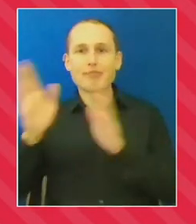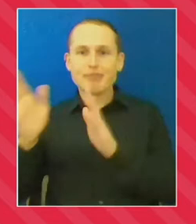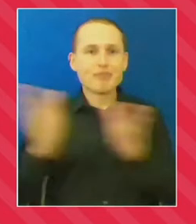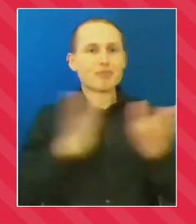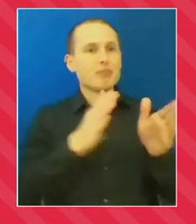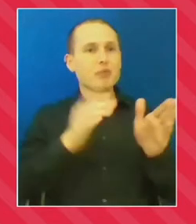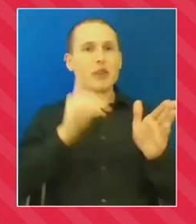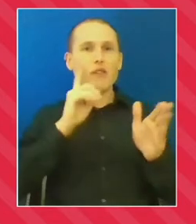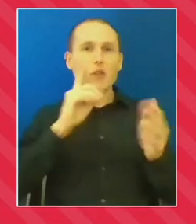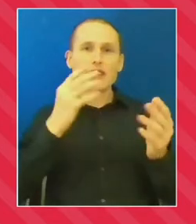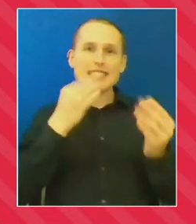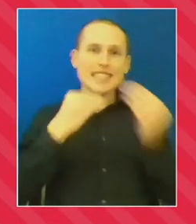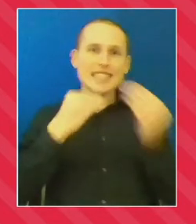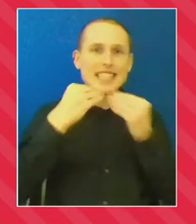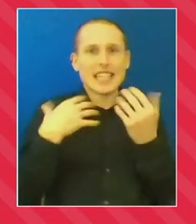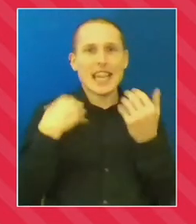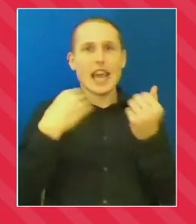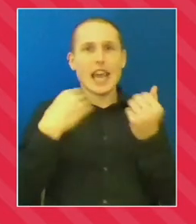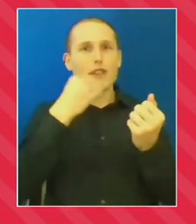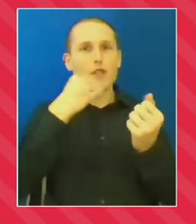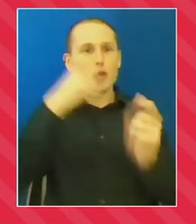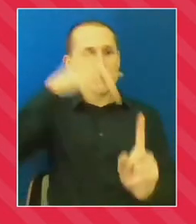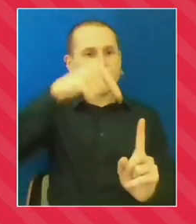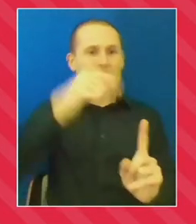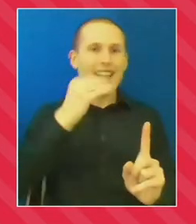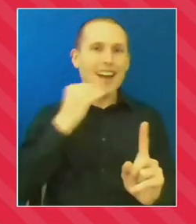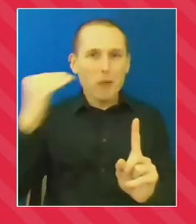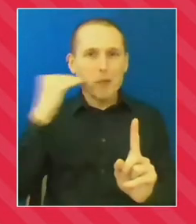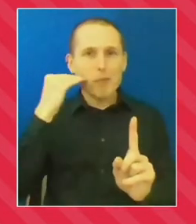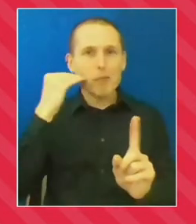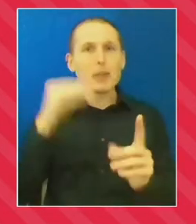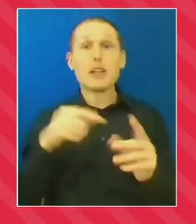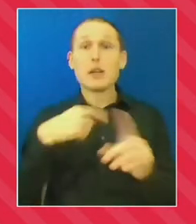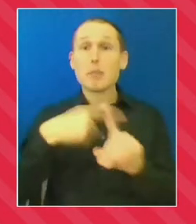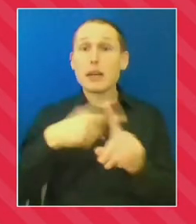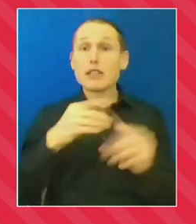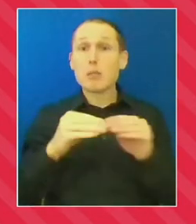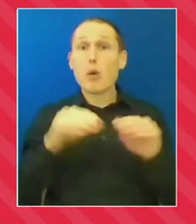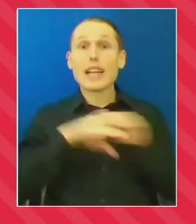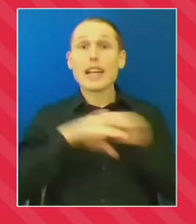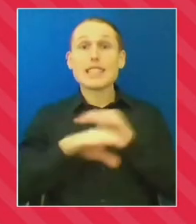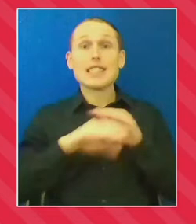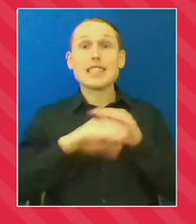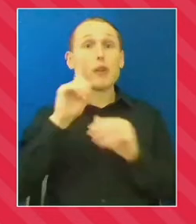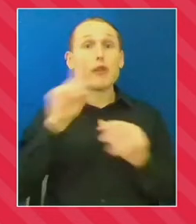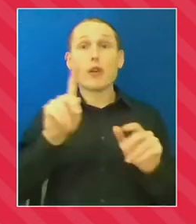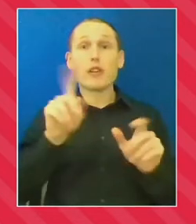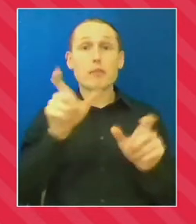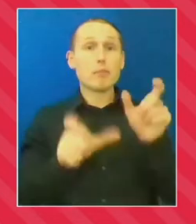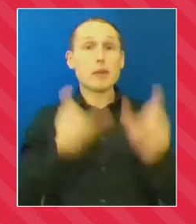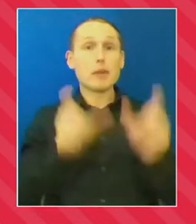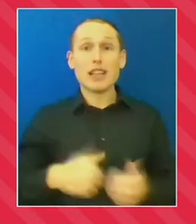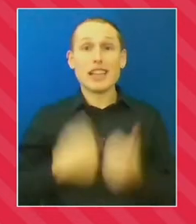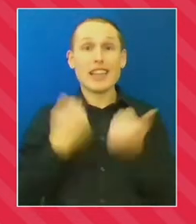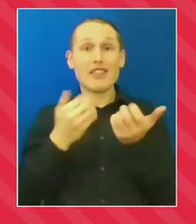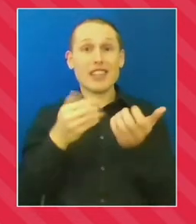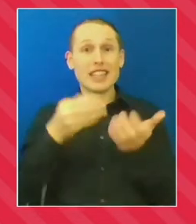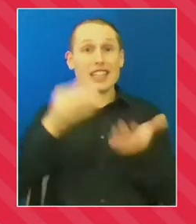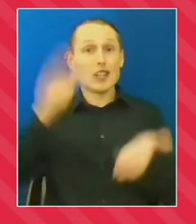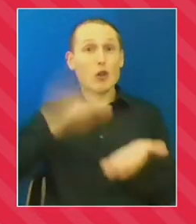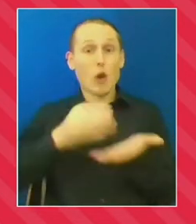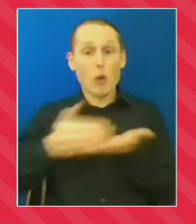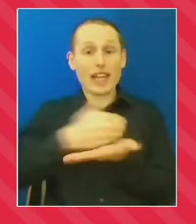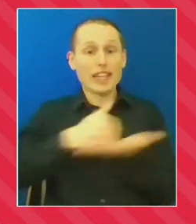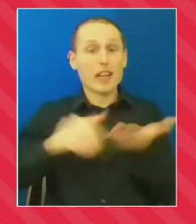healthy mm-hmm. food at home and, yeah. and that being more accessible for people mm-hmm. who live in under-resourced neighborhoods. That's absolutely right. And